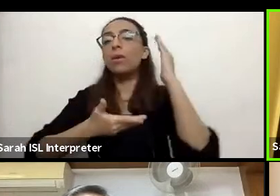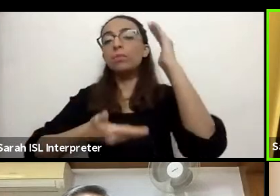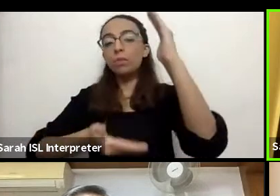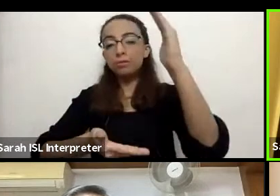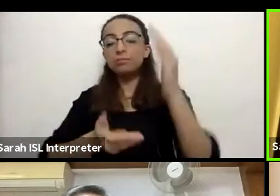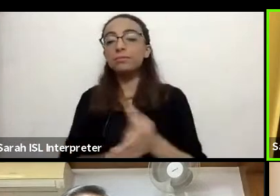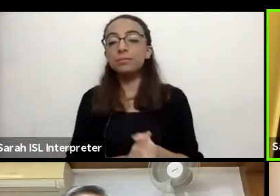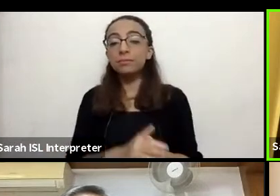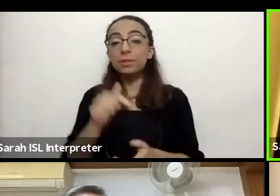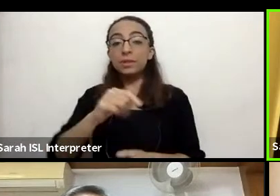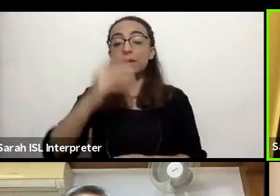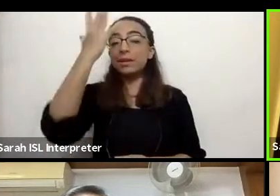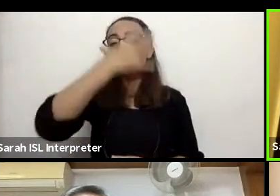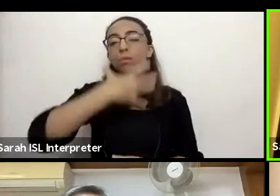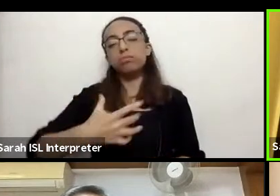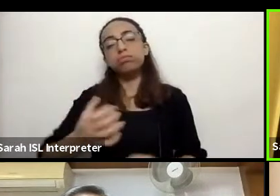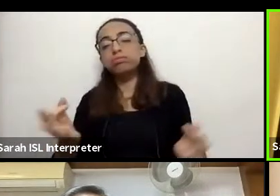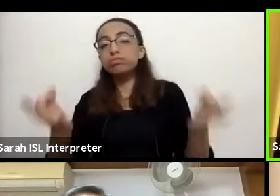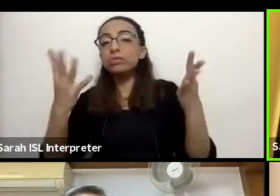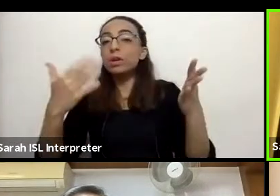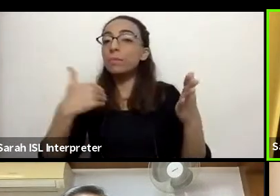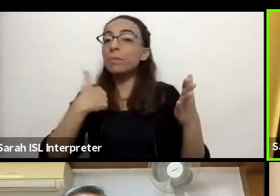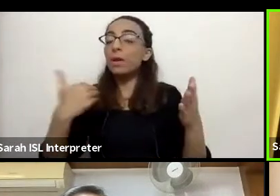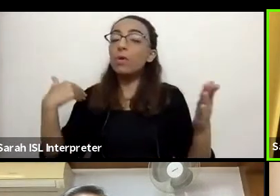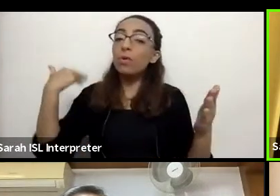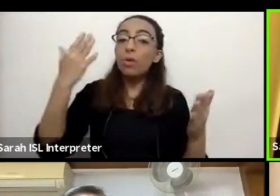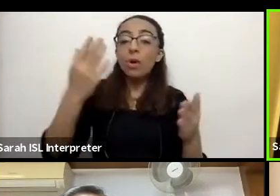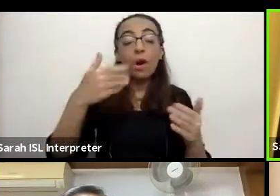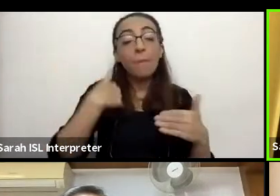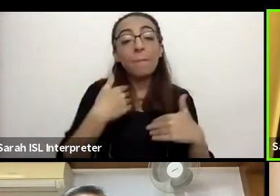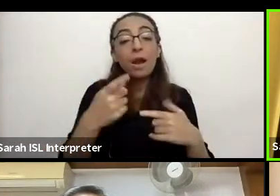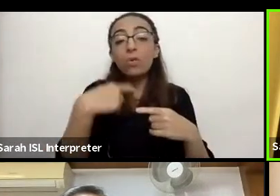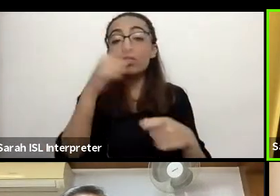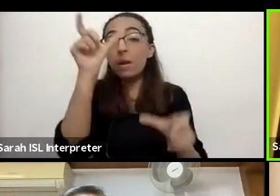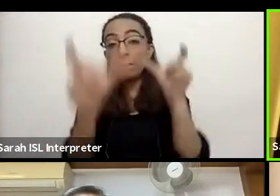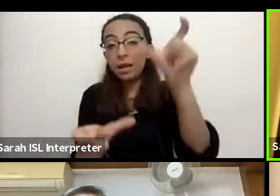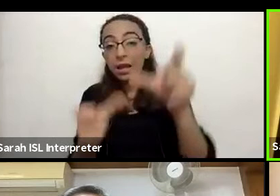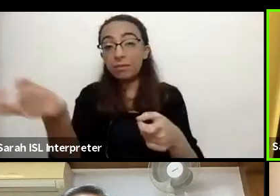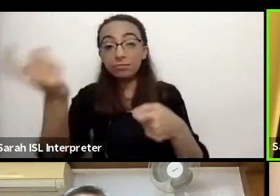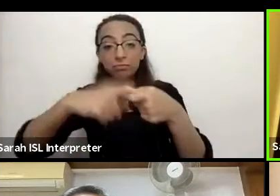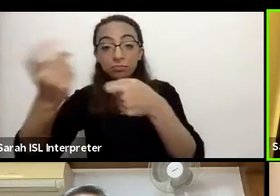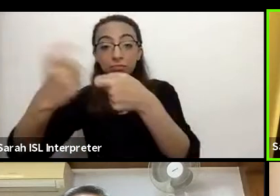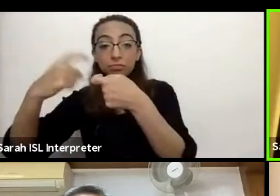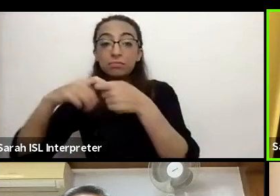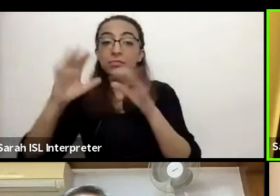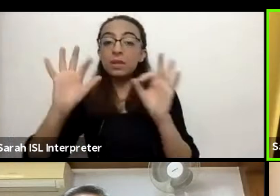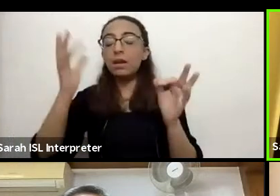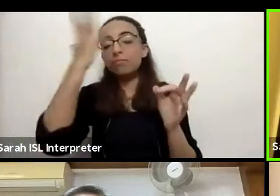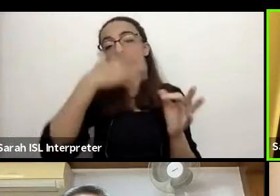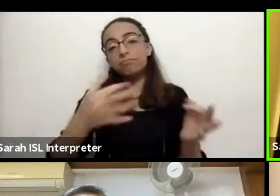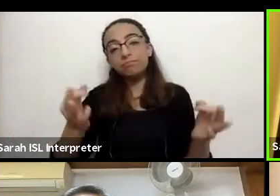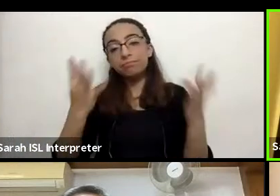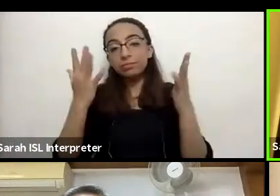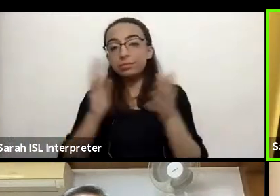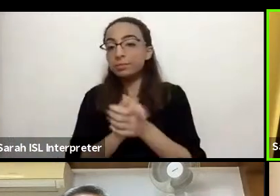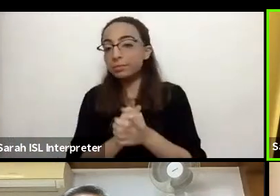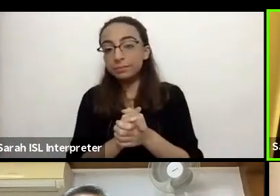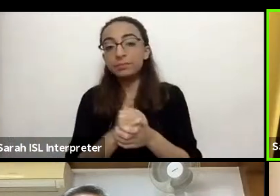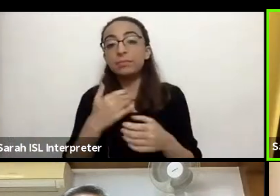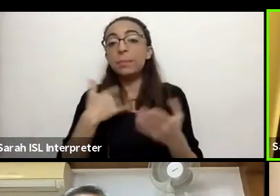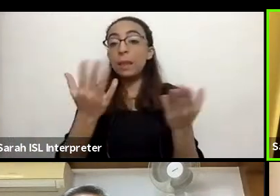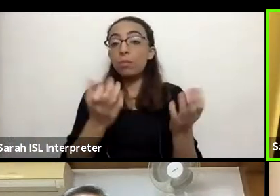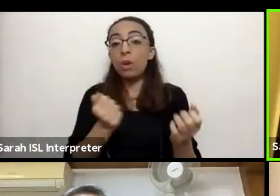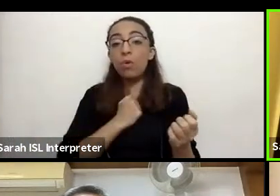It's wonderful to be joined by such great luminaries. We'd like to welcome our